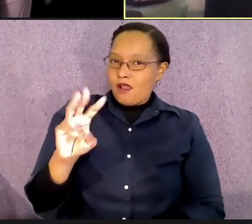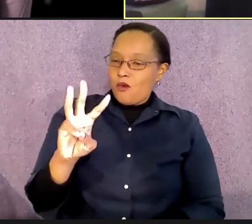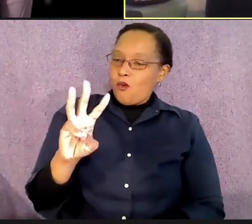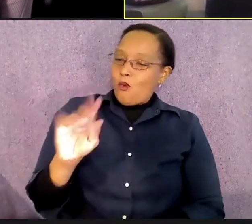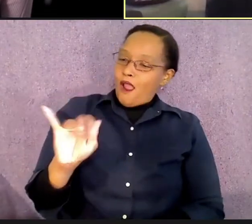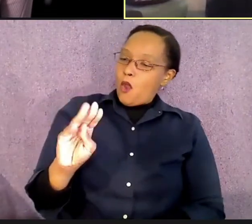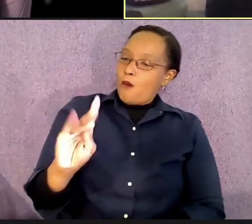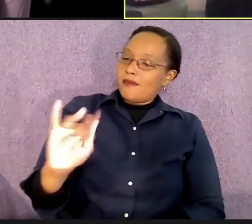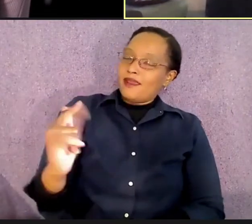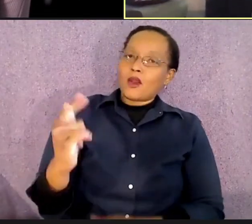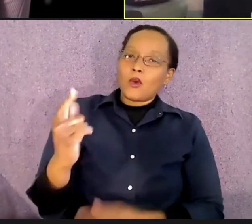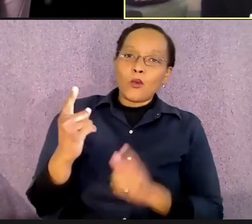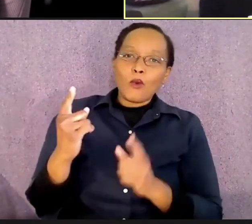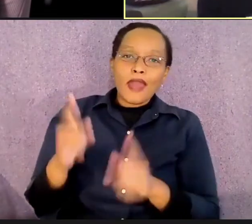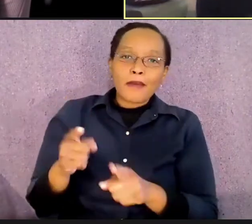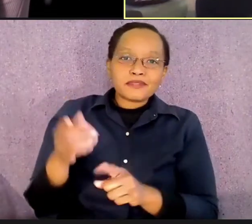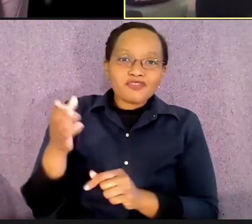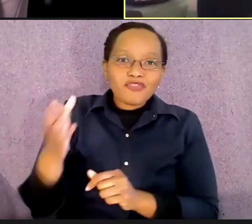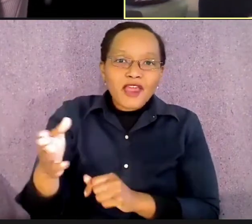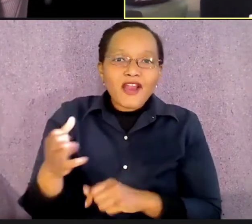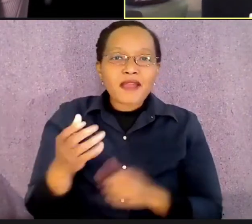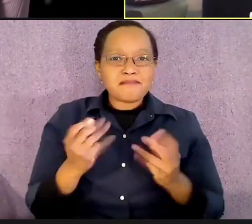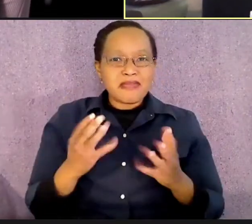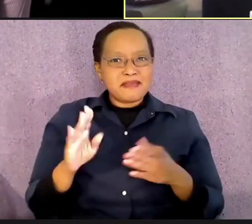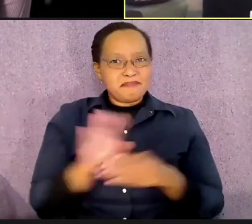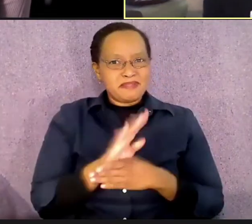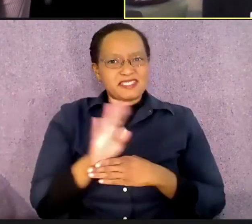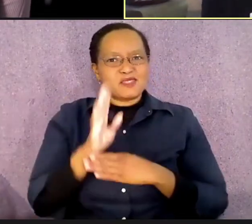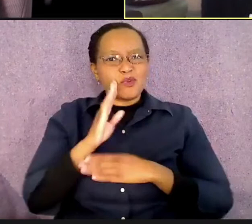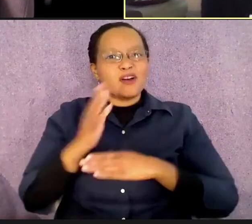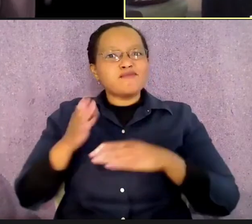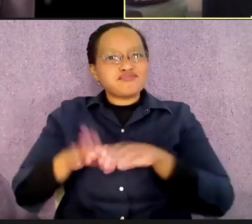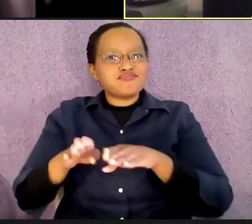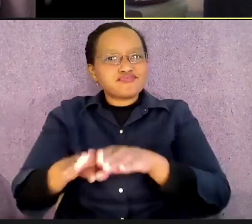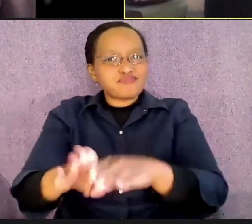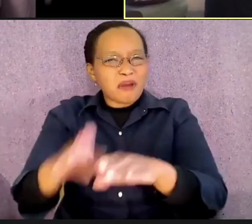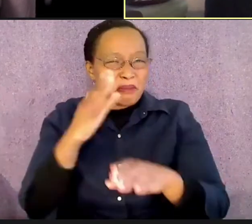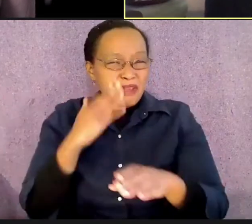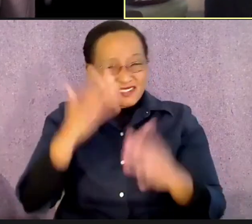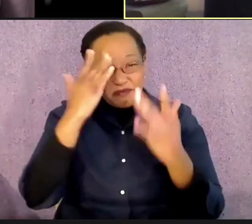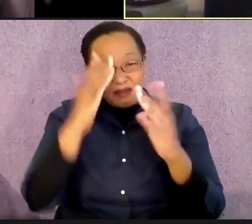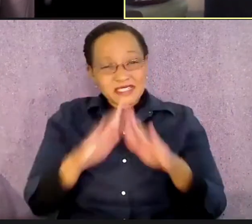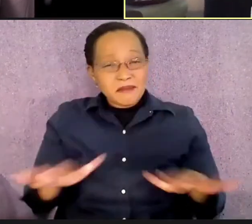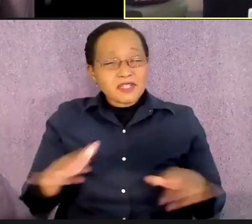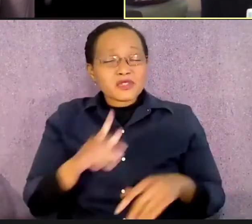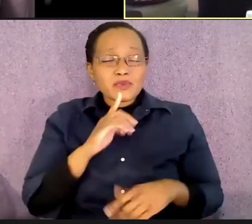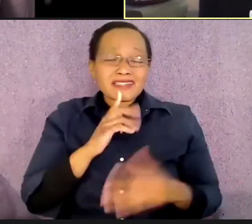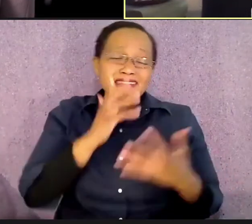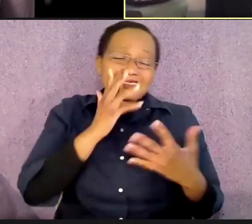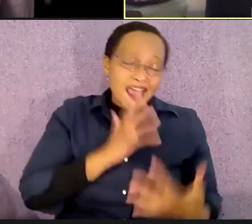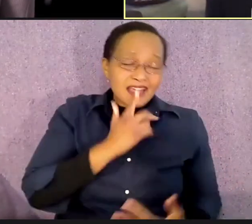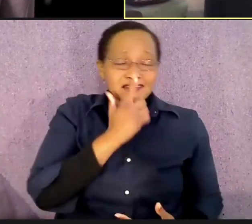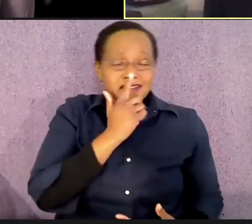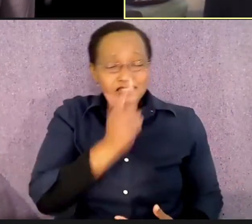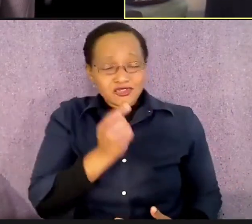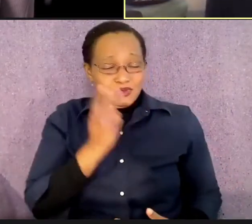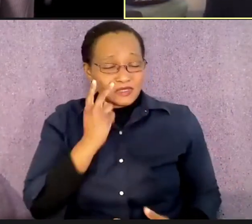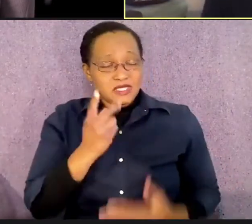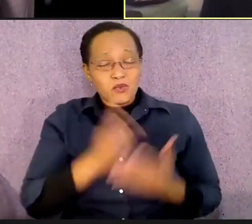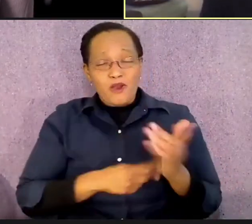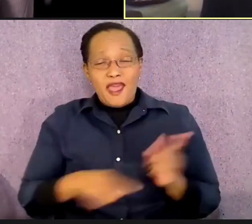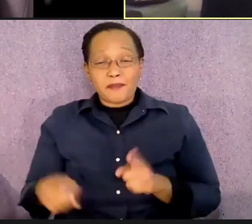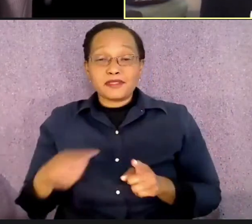because of the pandemic. So it'll be interesting what happens. It'll be interesting and tragic to see what happens. And I hope Oakland, I believe in Oakland. I'll just say